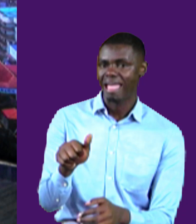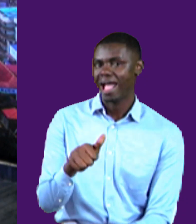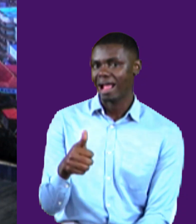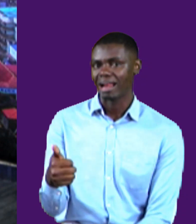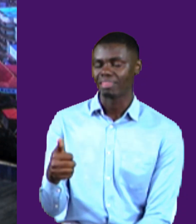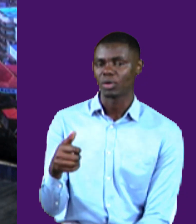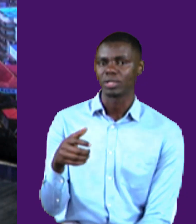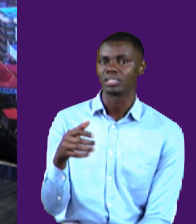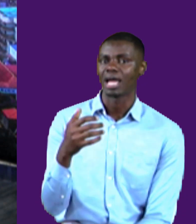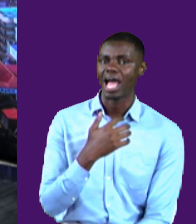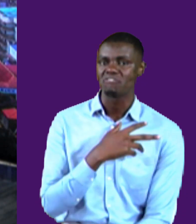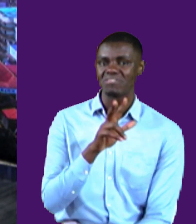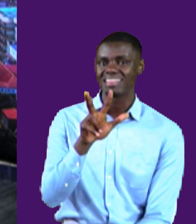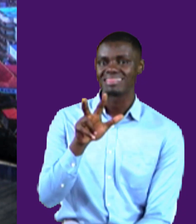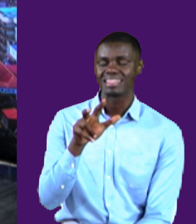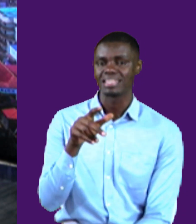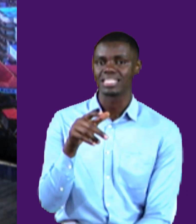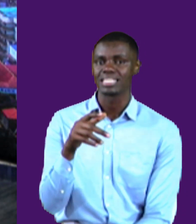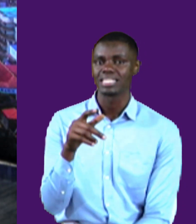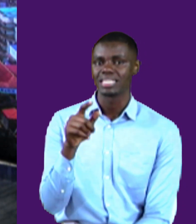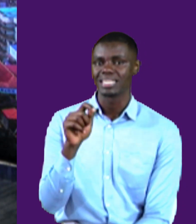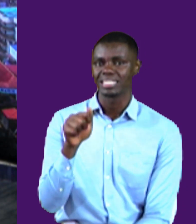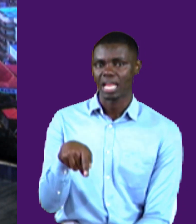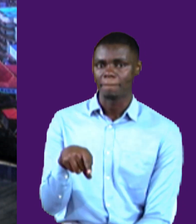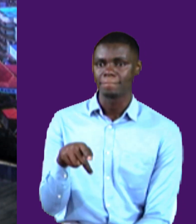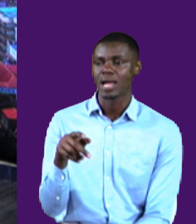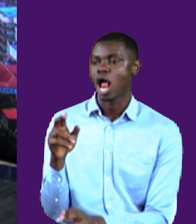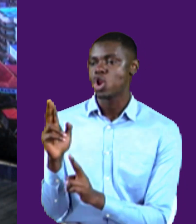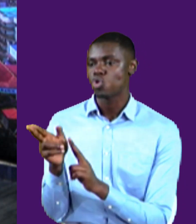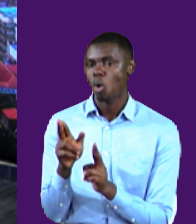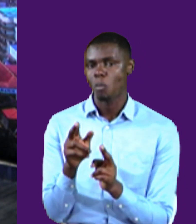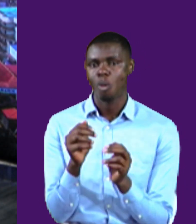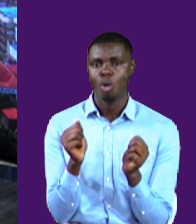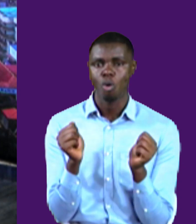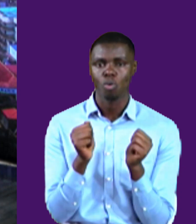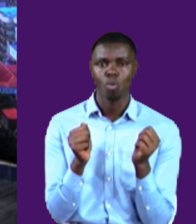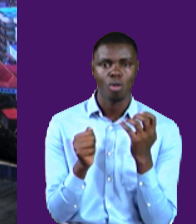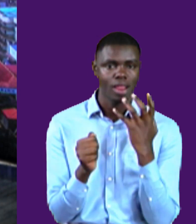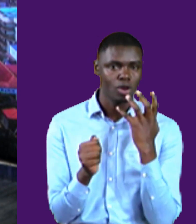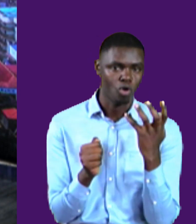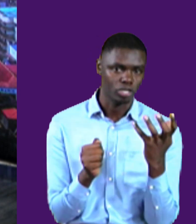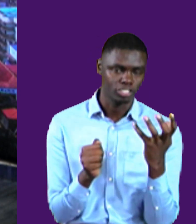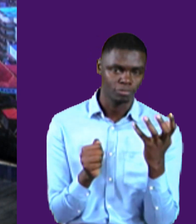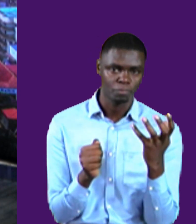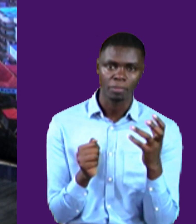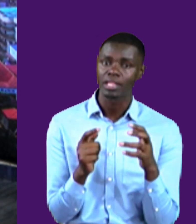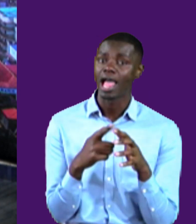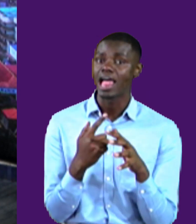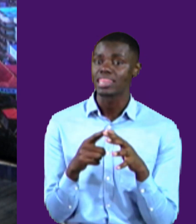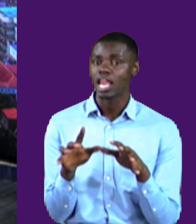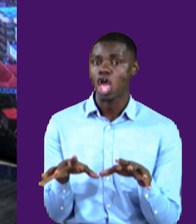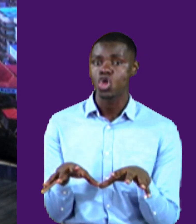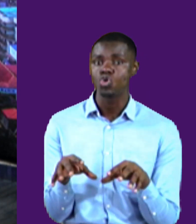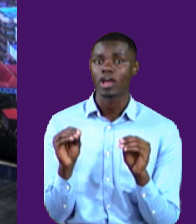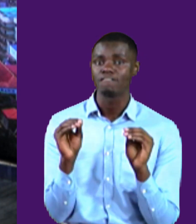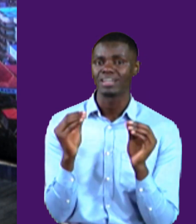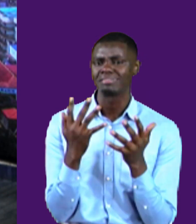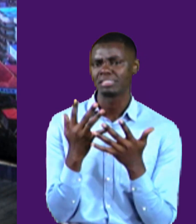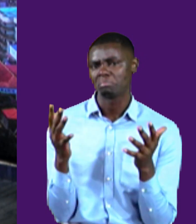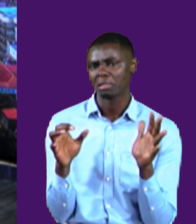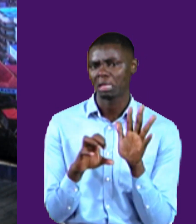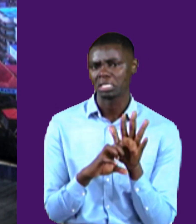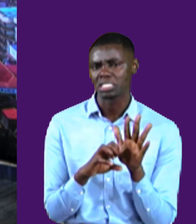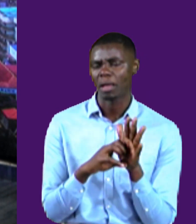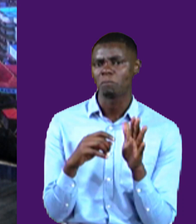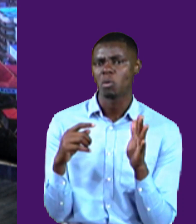has 3 taps, the normal, cold and hot water. And then you can find something like